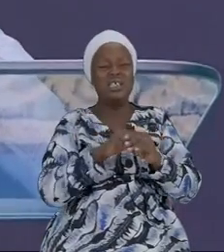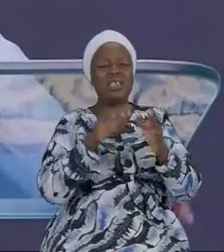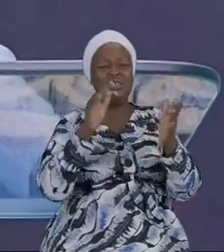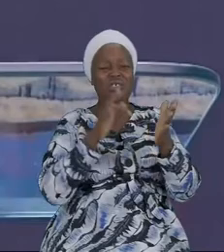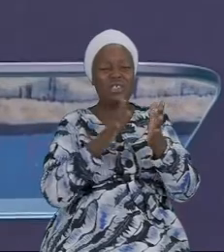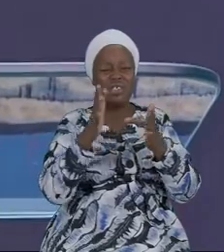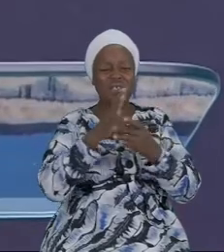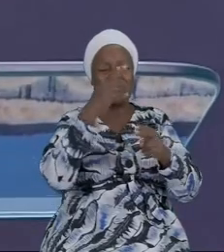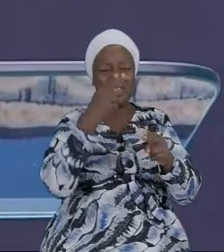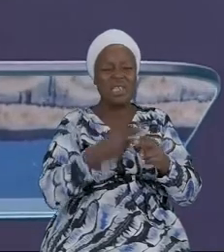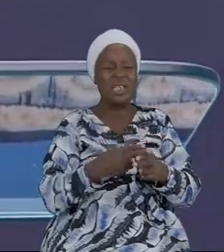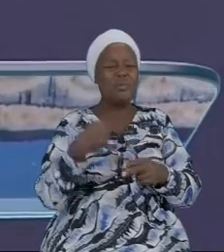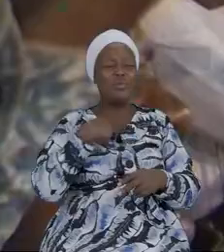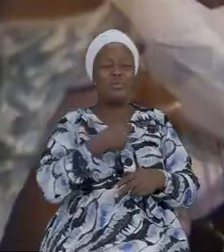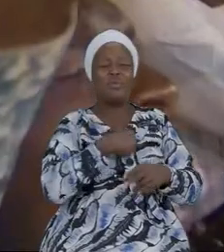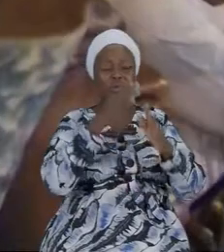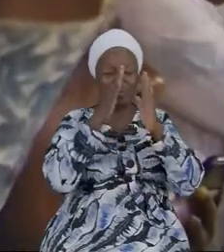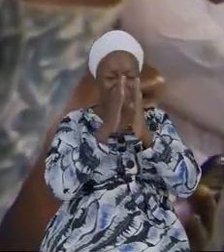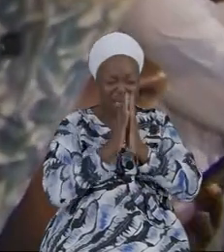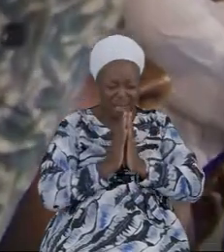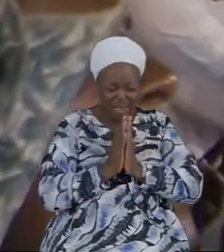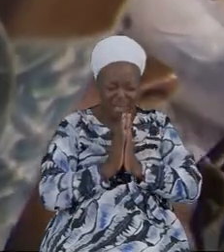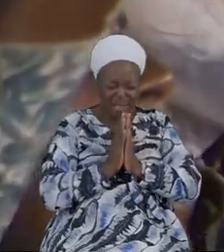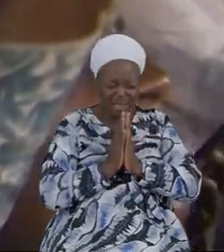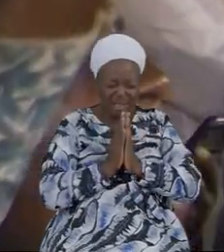Jesus' name we pray.